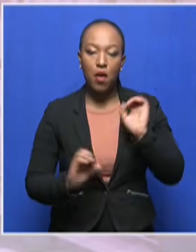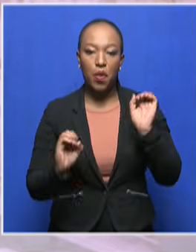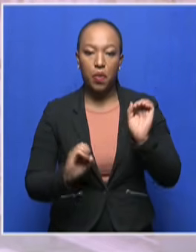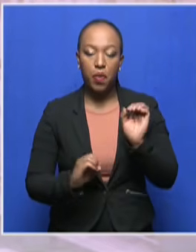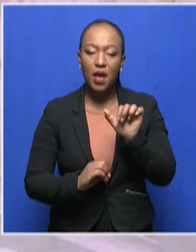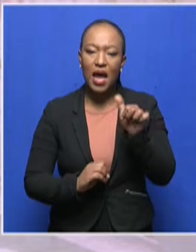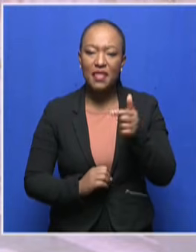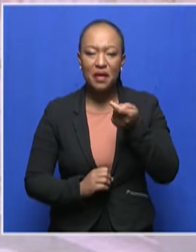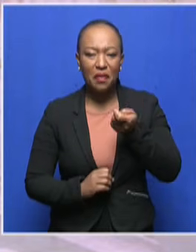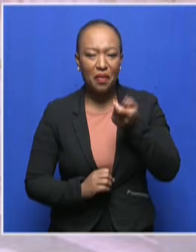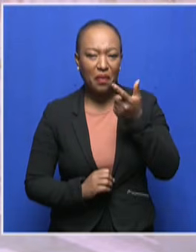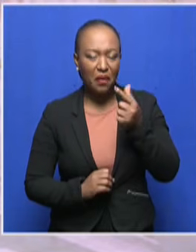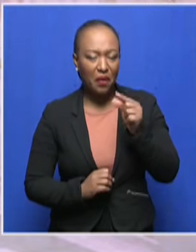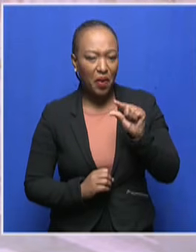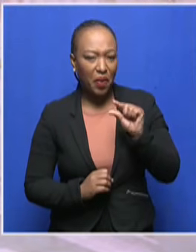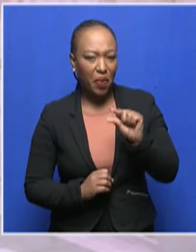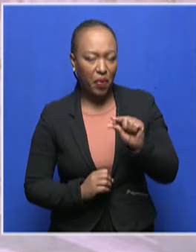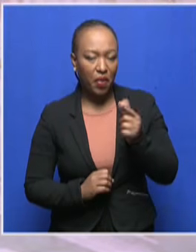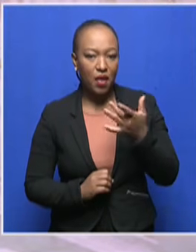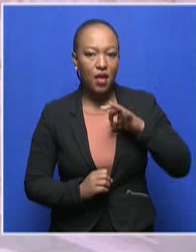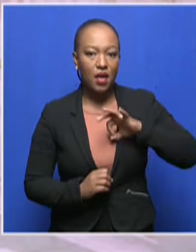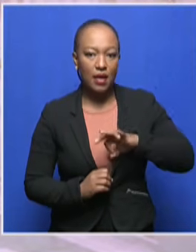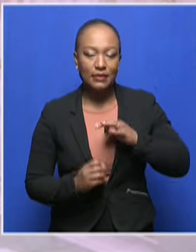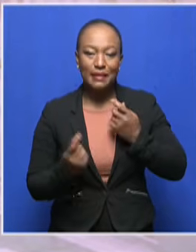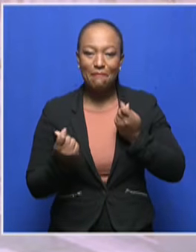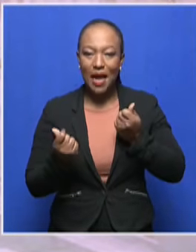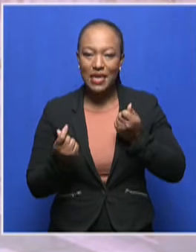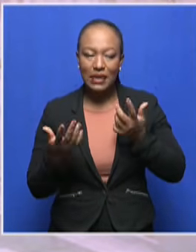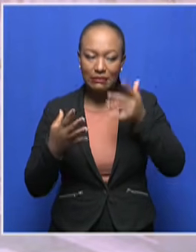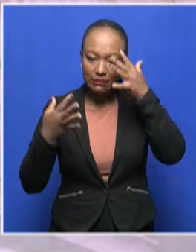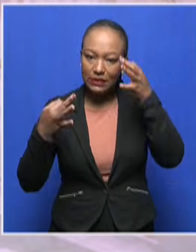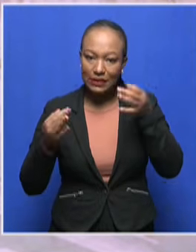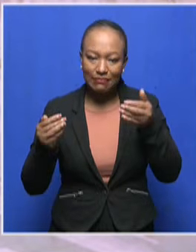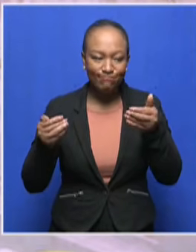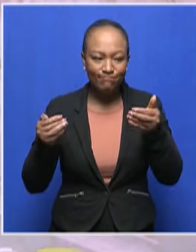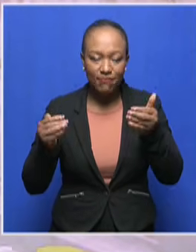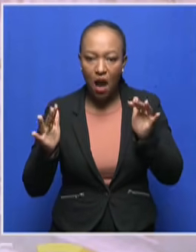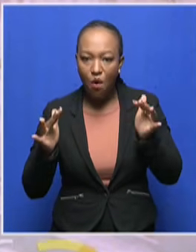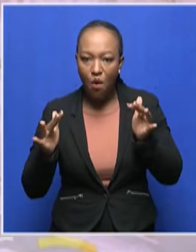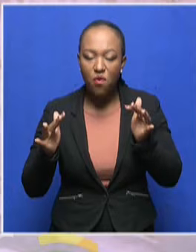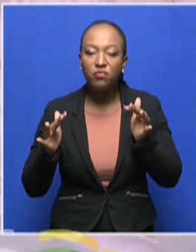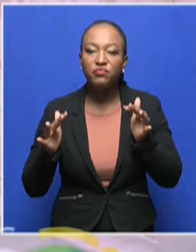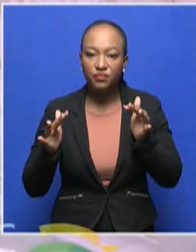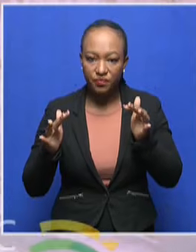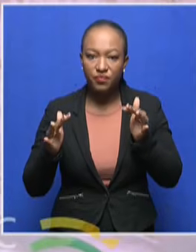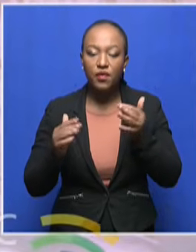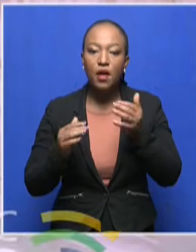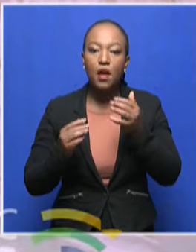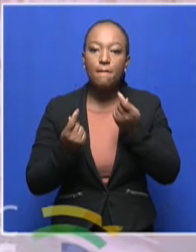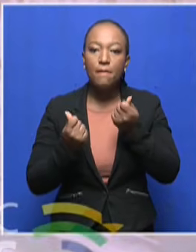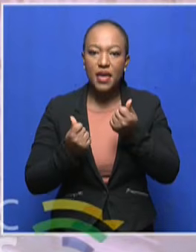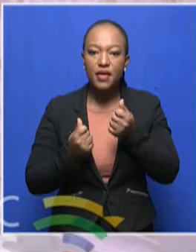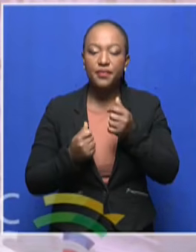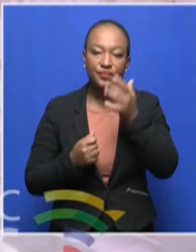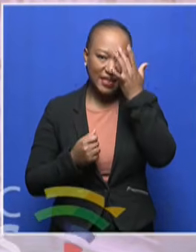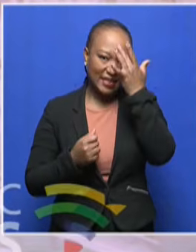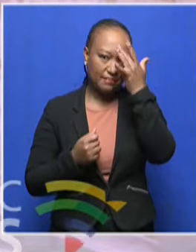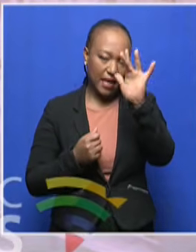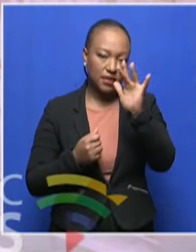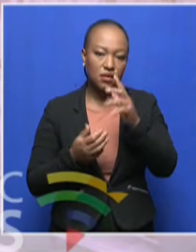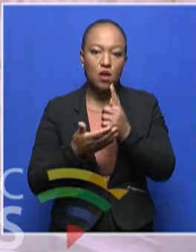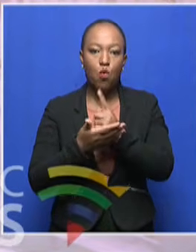make informed and responsible credit and money decisions in order to improve their financial well-being, the Money Smart Week campaign is being held